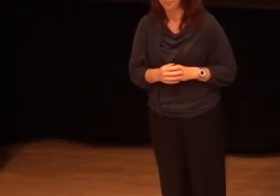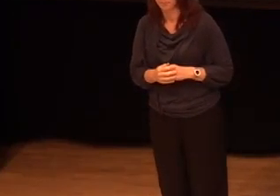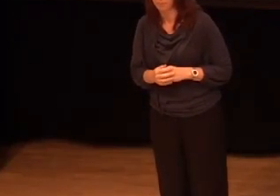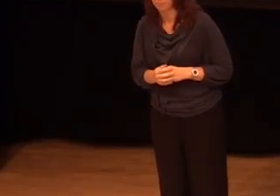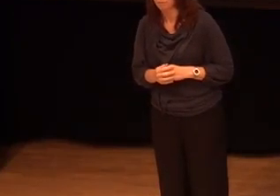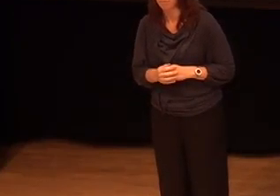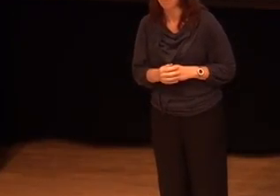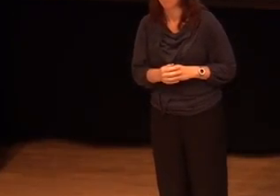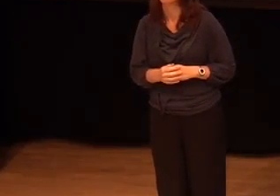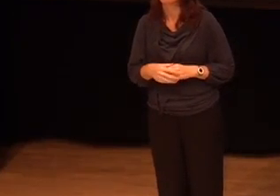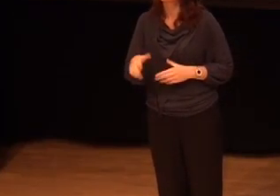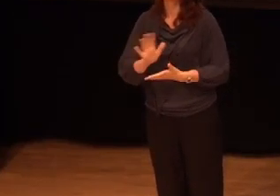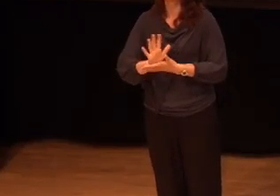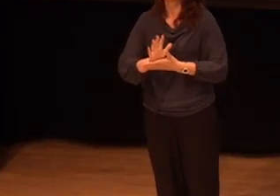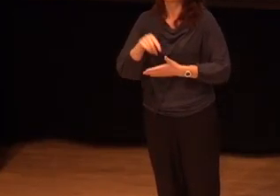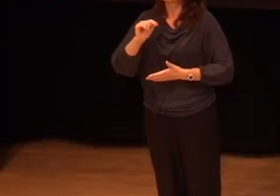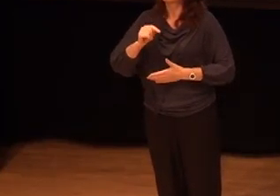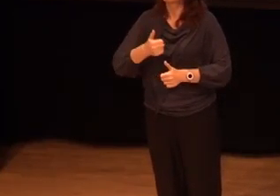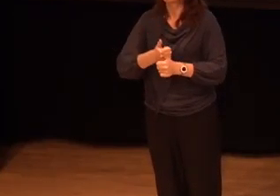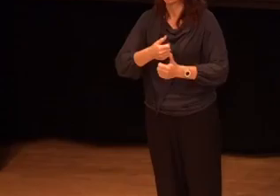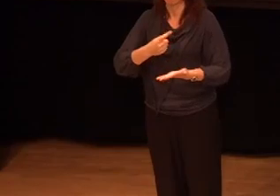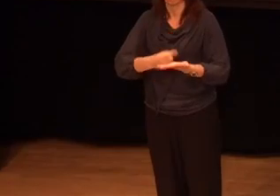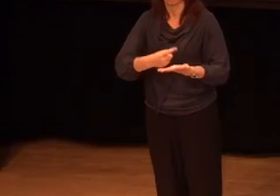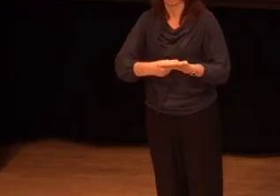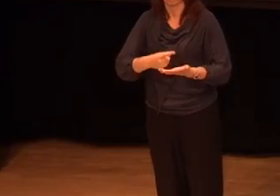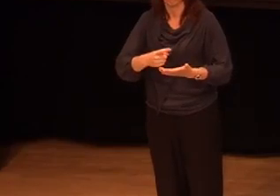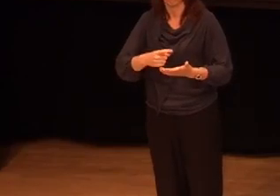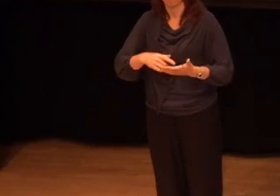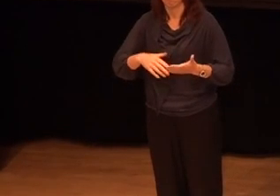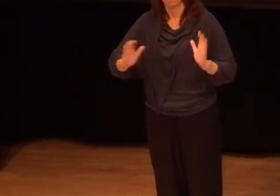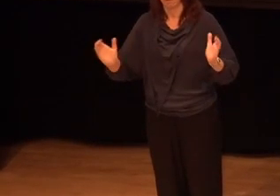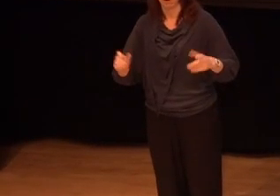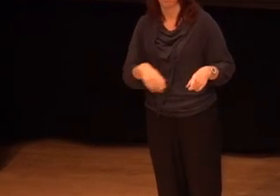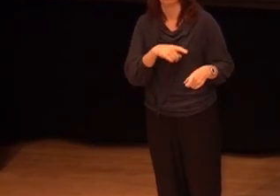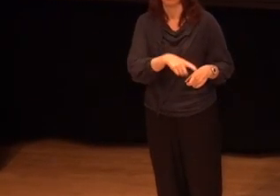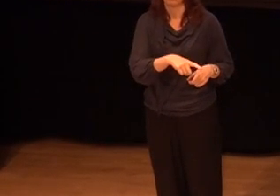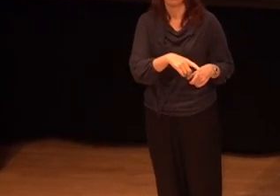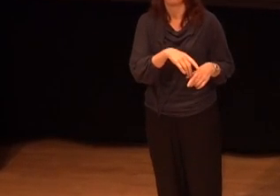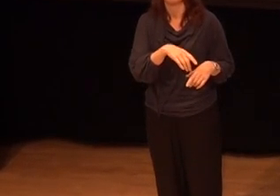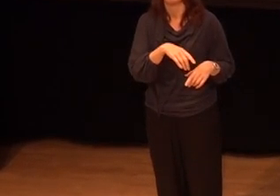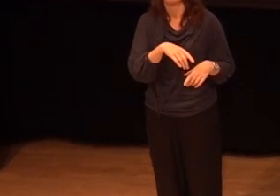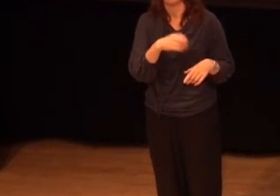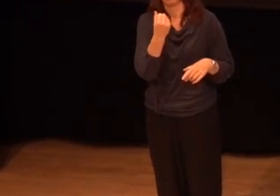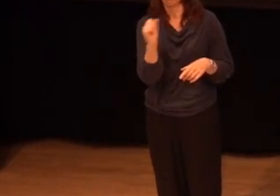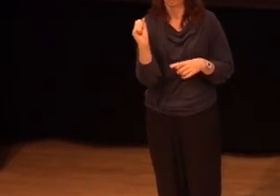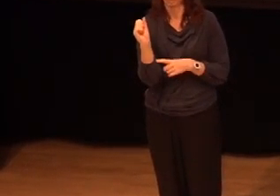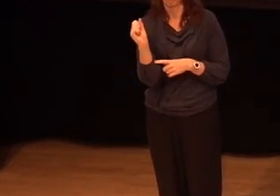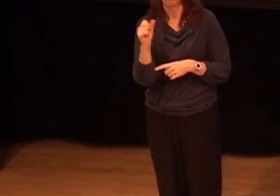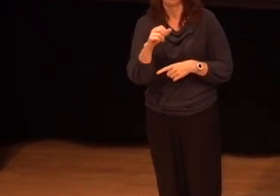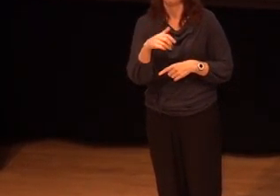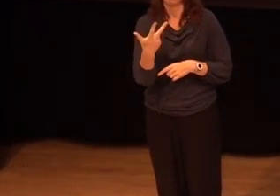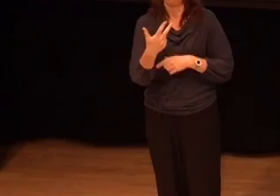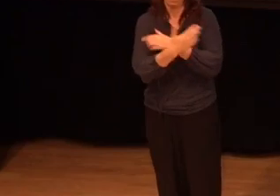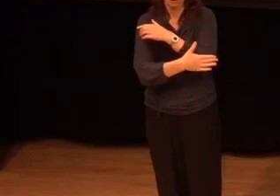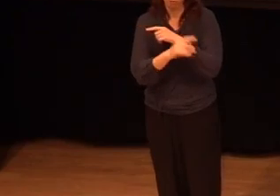there's some discussion in the film about the differences between the movements in the three countries. You get the sense,